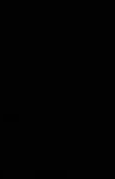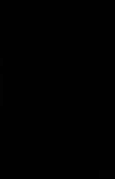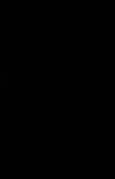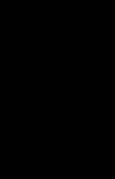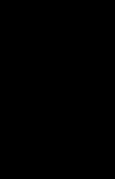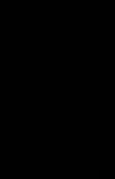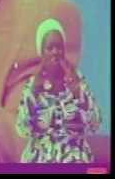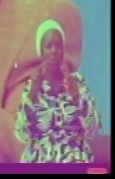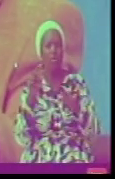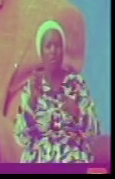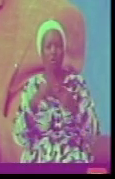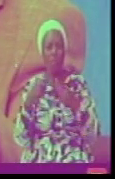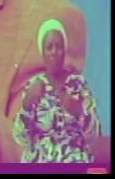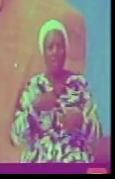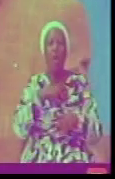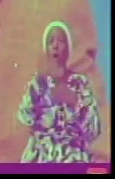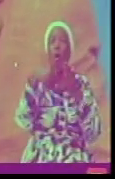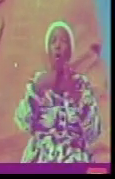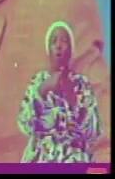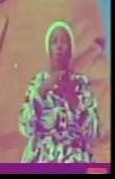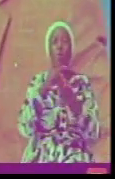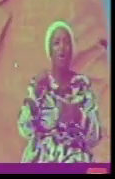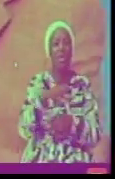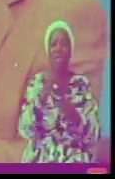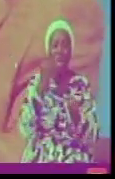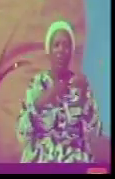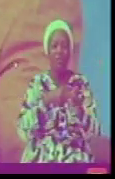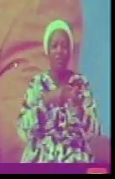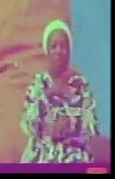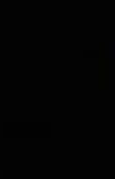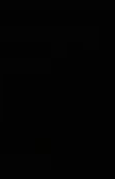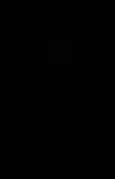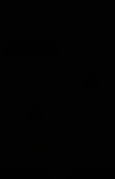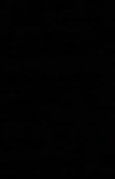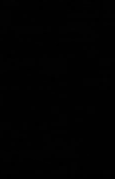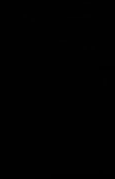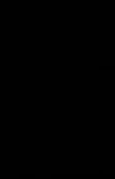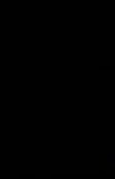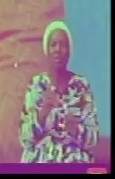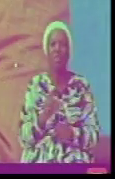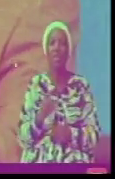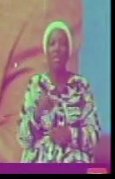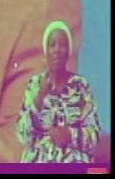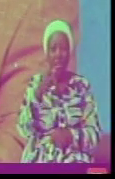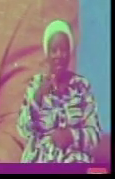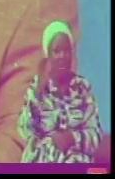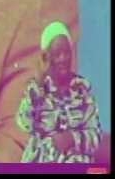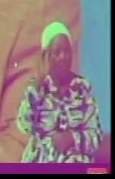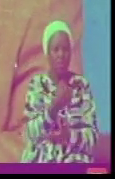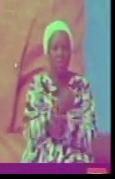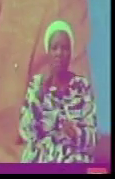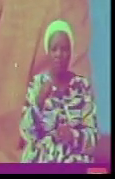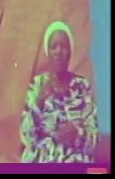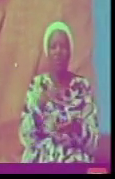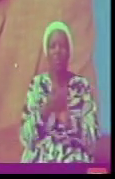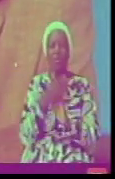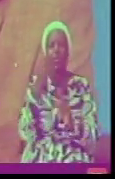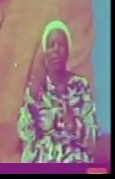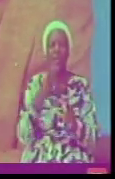guilt. As we look up to Jesus Christ, look unto me, all ye the ends of the earth, and be